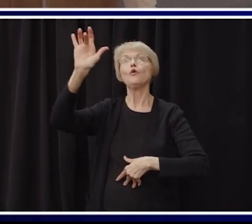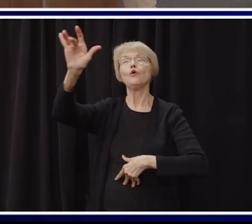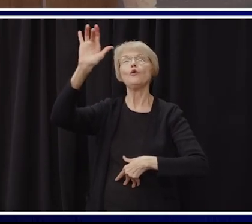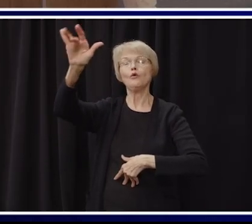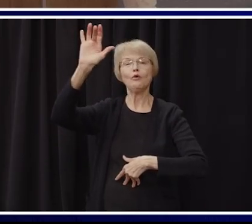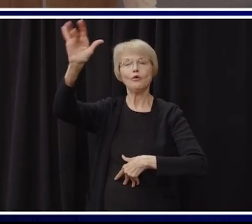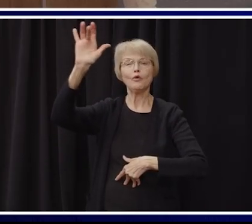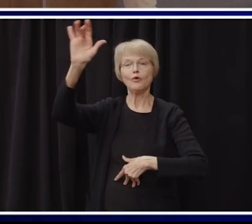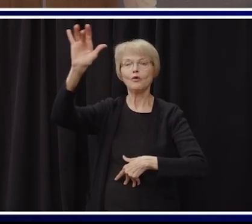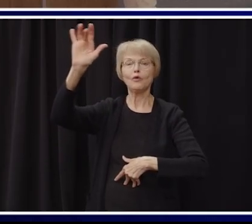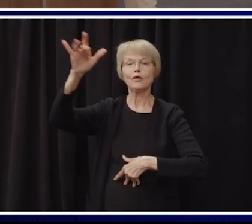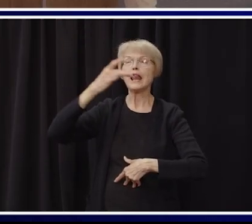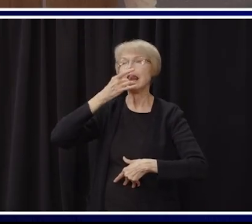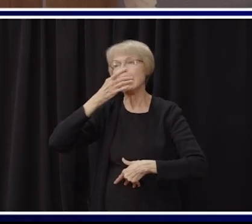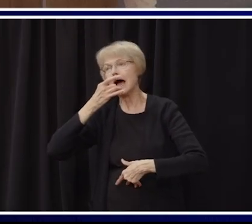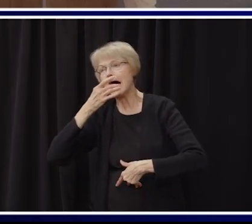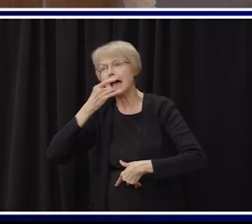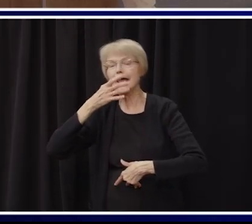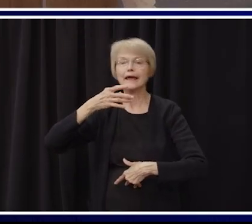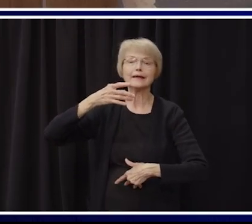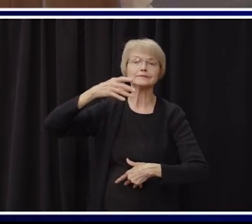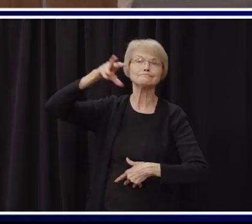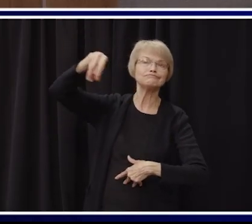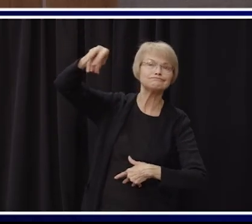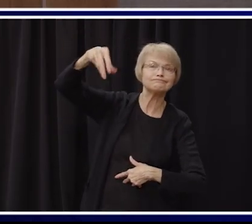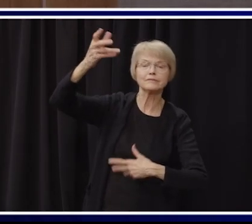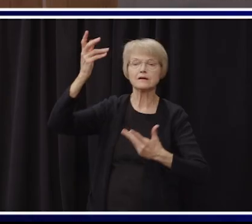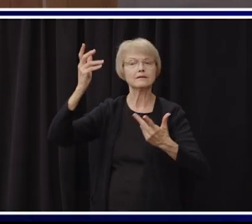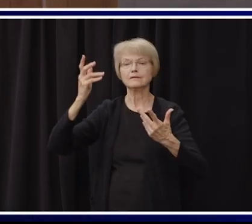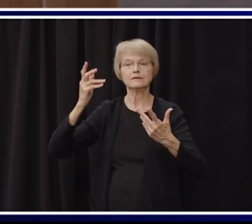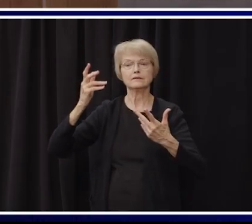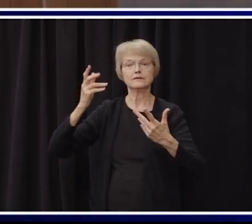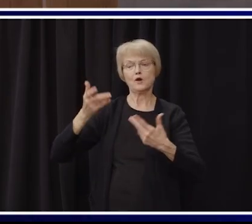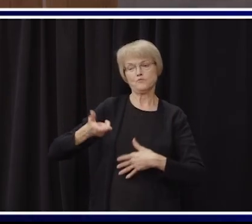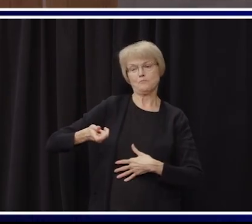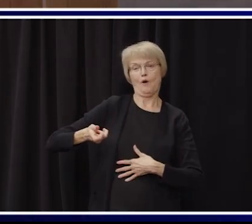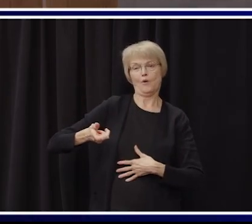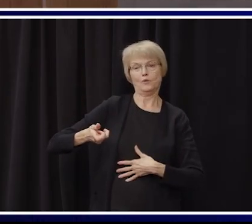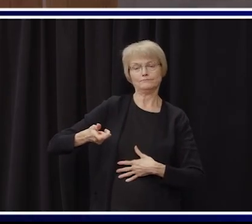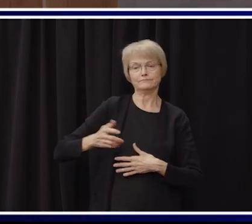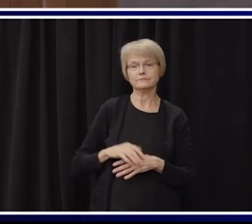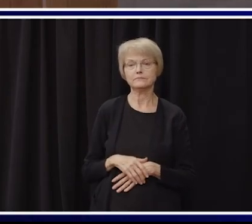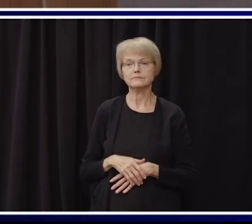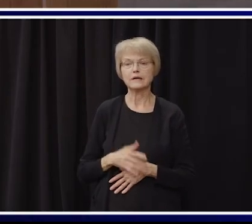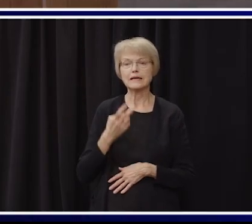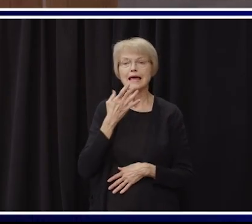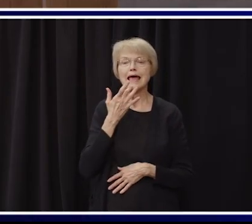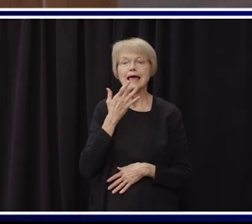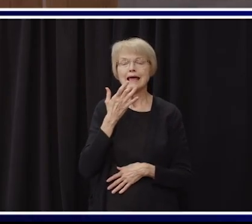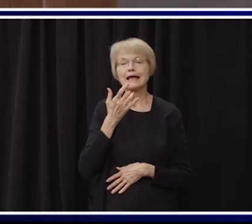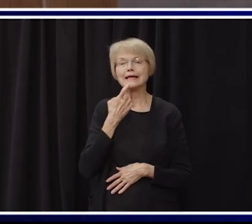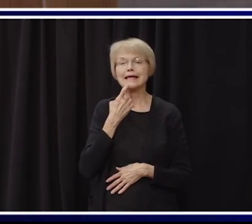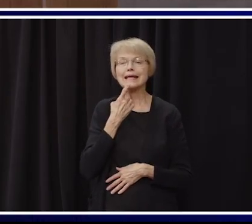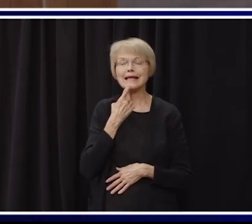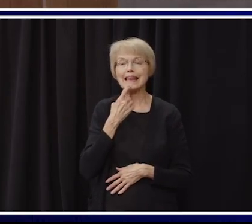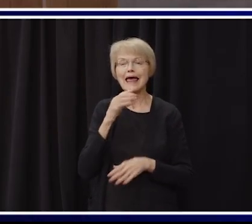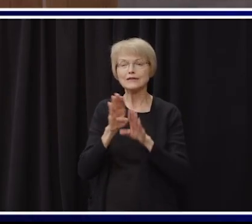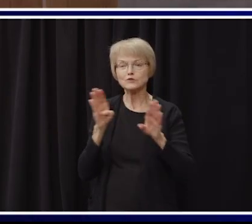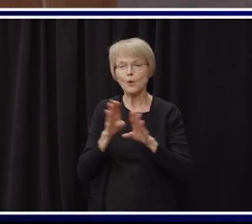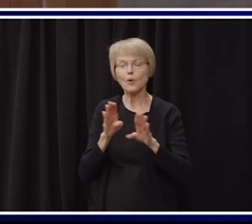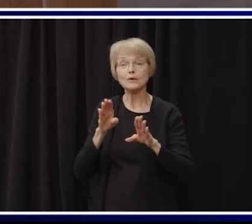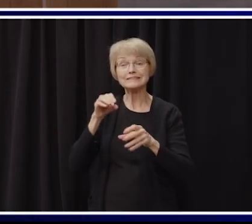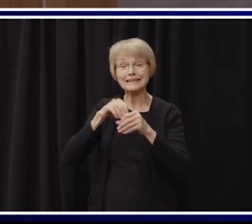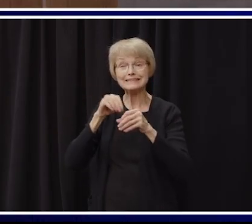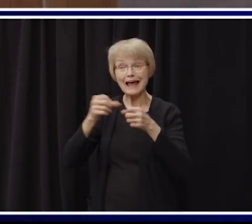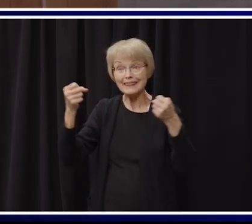on or turn the lights on to the blower. So you could just use a remote. Glass doors, lighting inside the